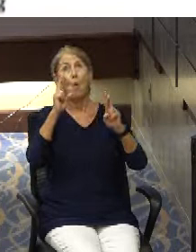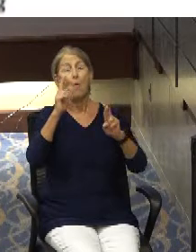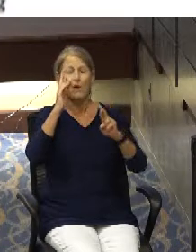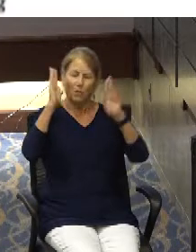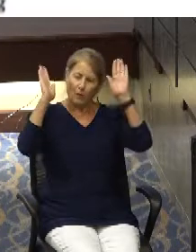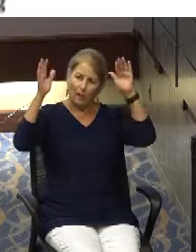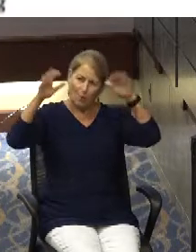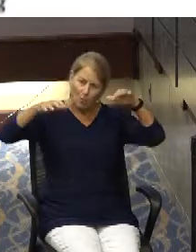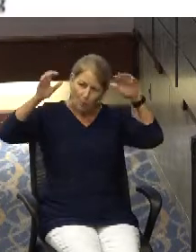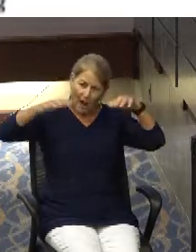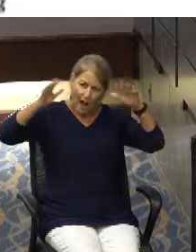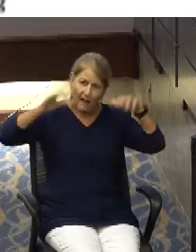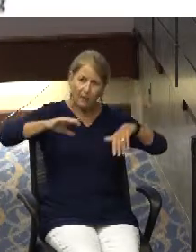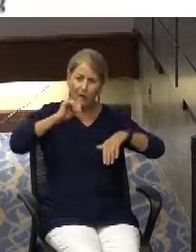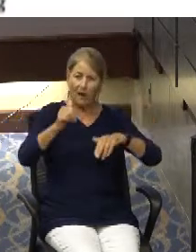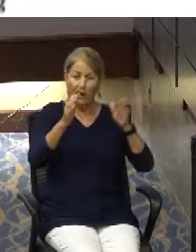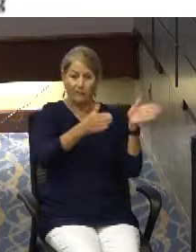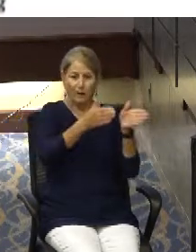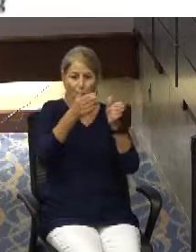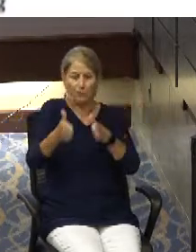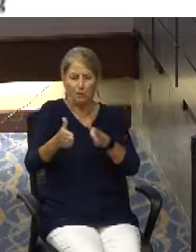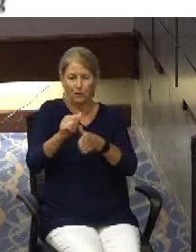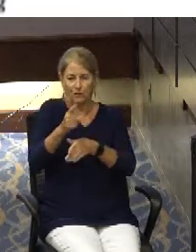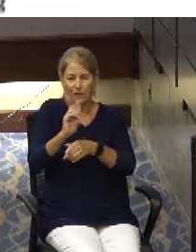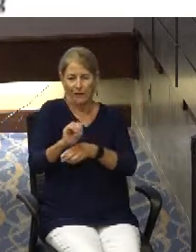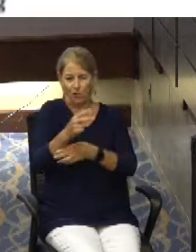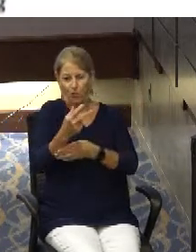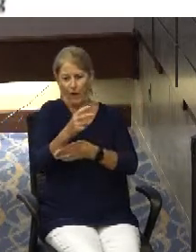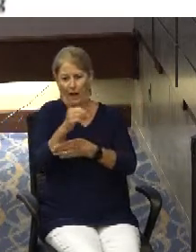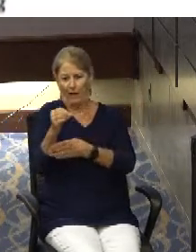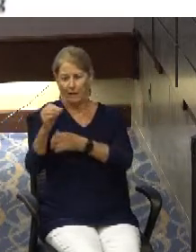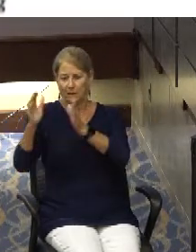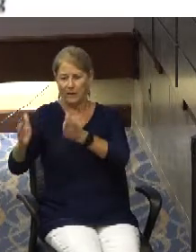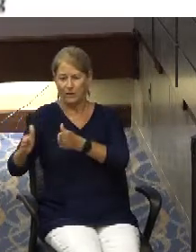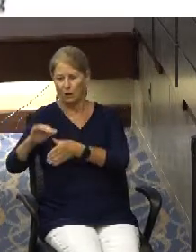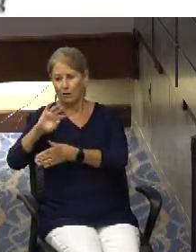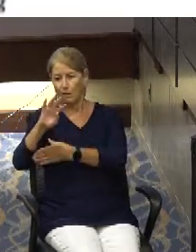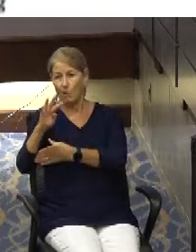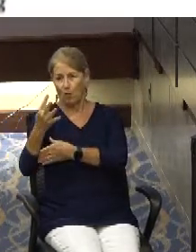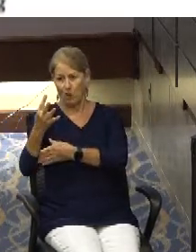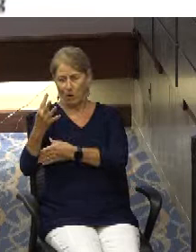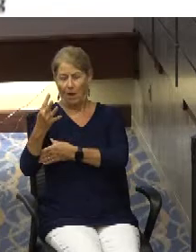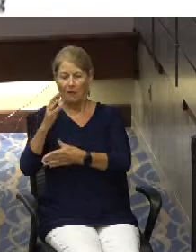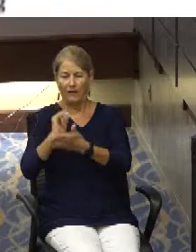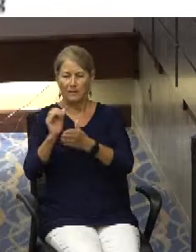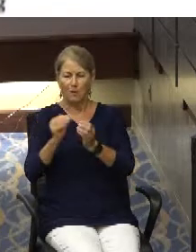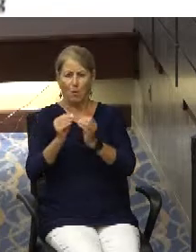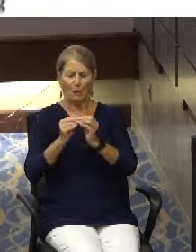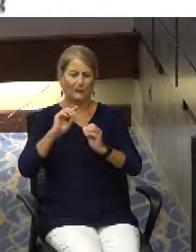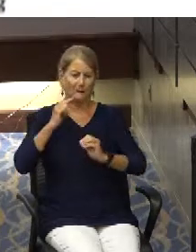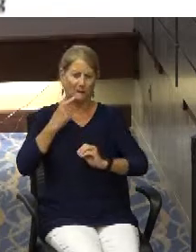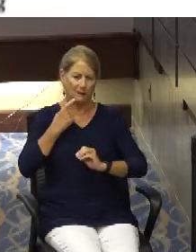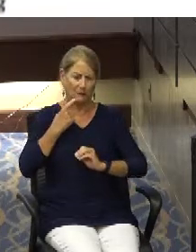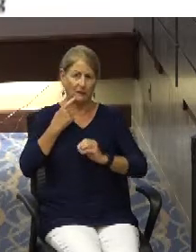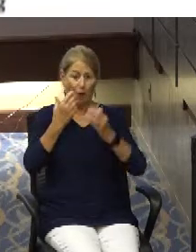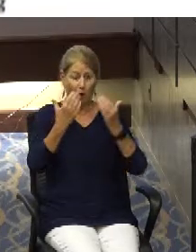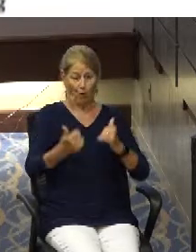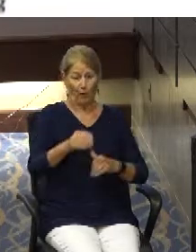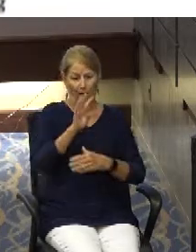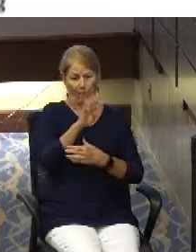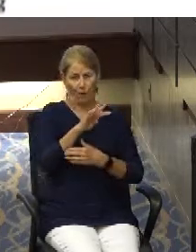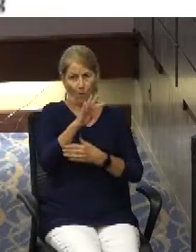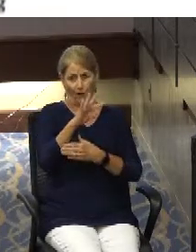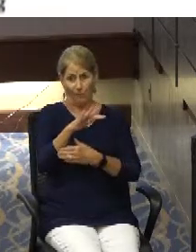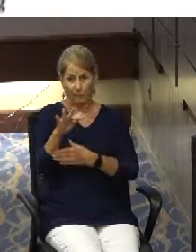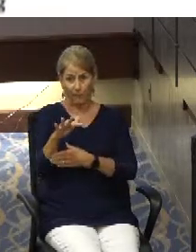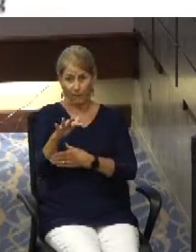move further into stage 3 and 4, which are more severe situations. We're currently at 454 at the